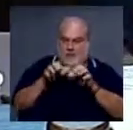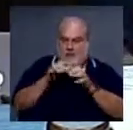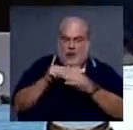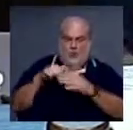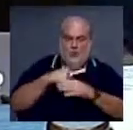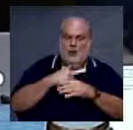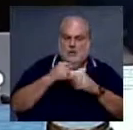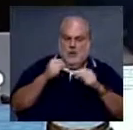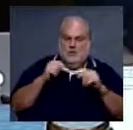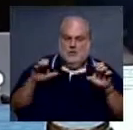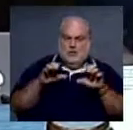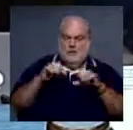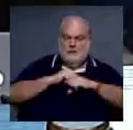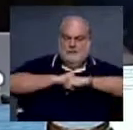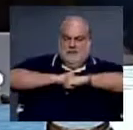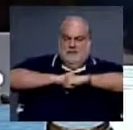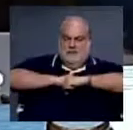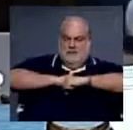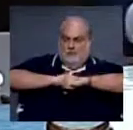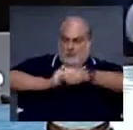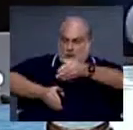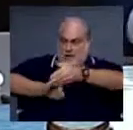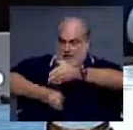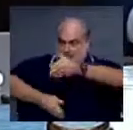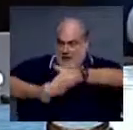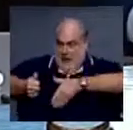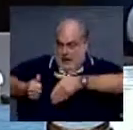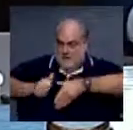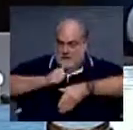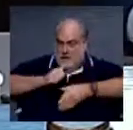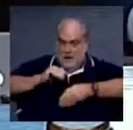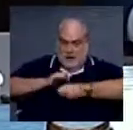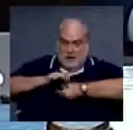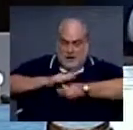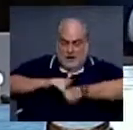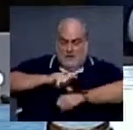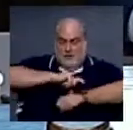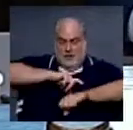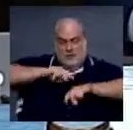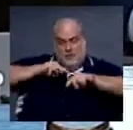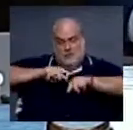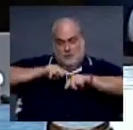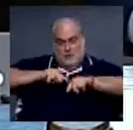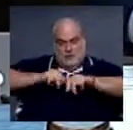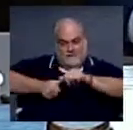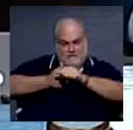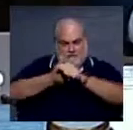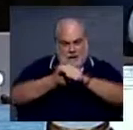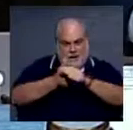public safety. So when they get kicked out of there and there's not enough parole officers to keep up with these people,